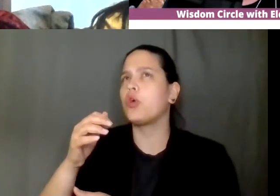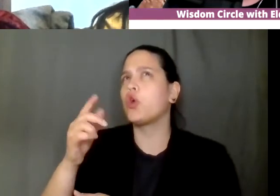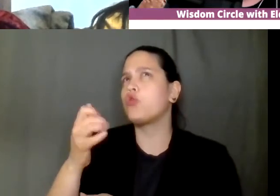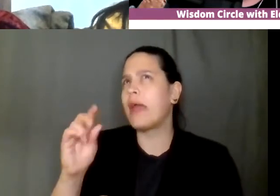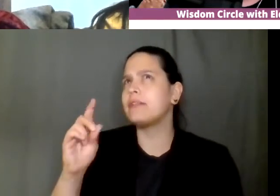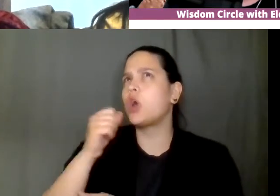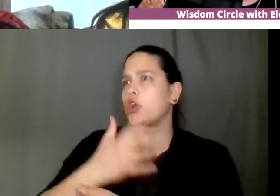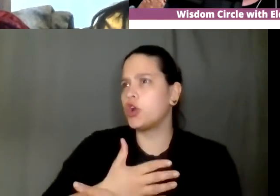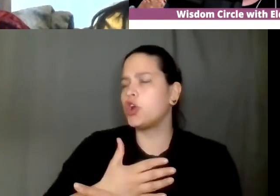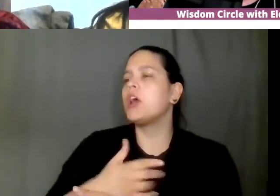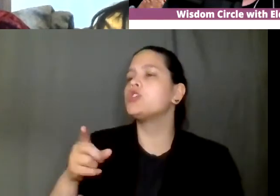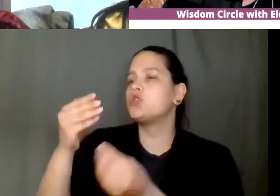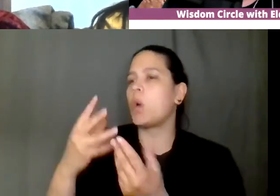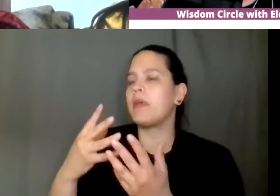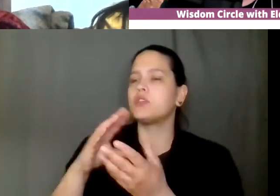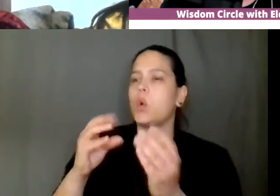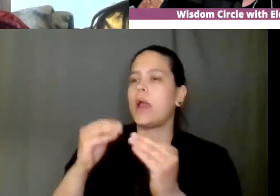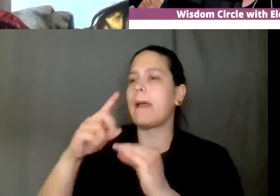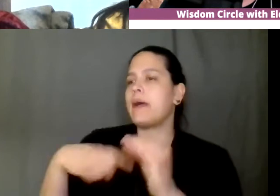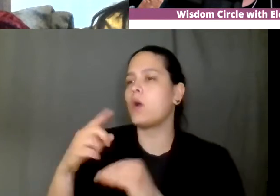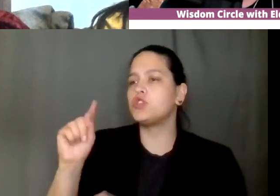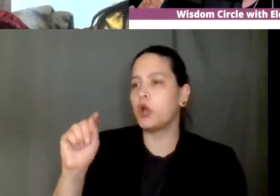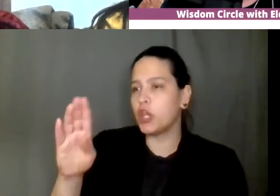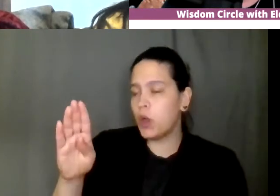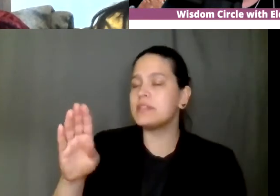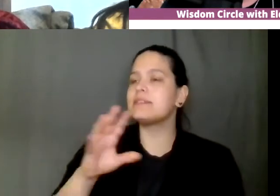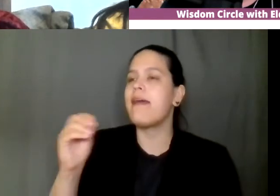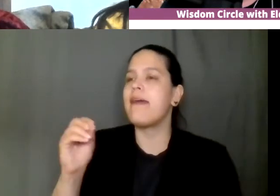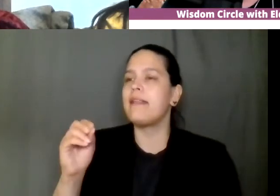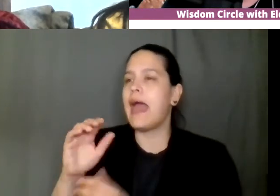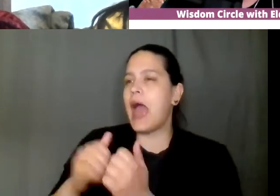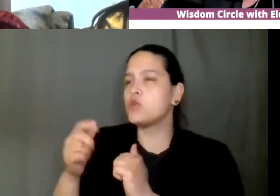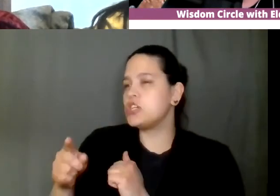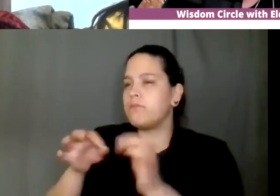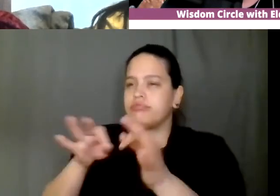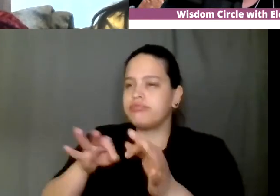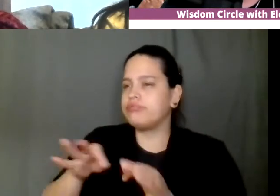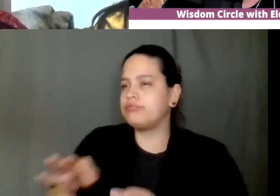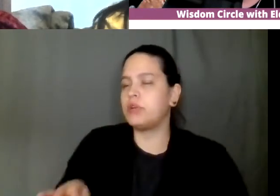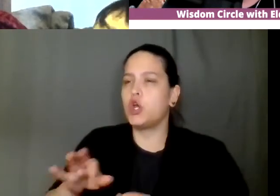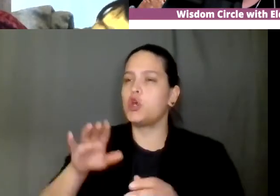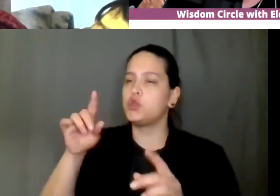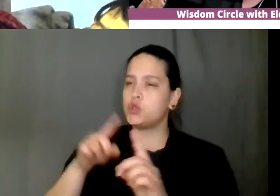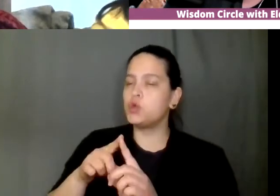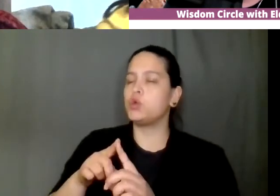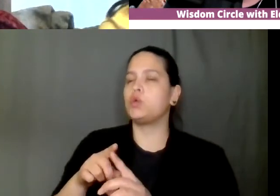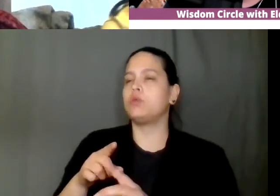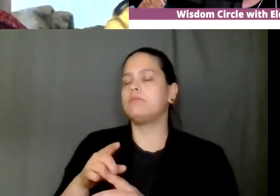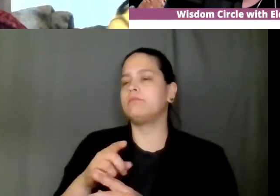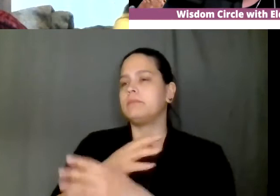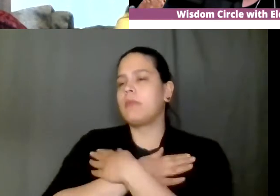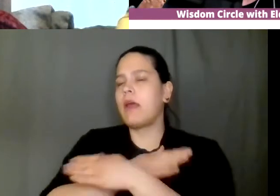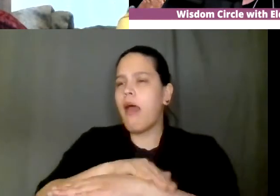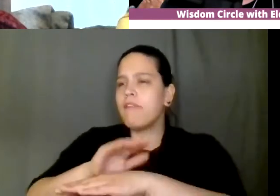tuberculosis and how she went around to the Navajos to explain about Isholia tuberculosis adnebikecho in the Navajo